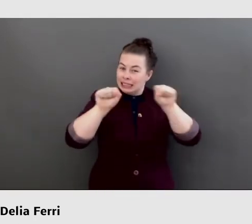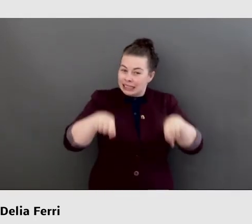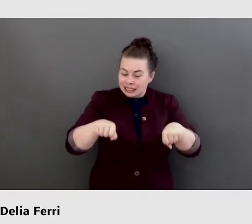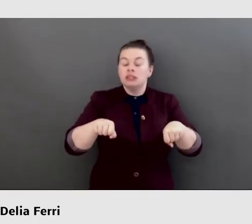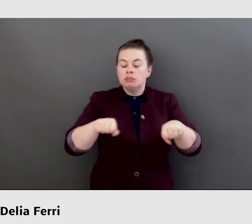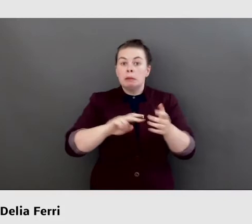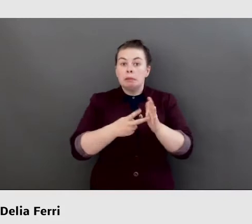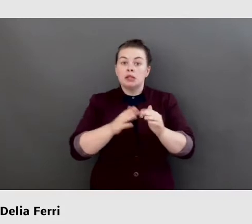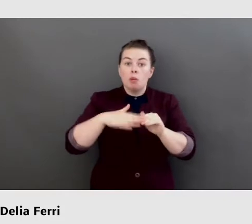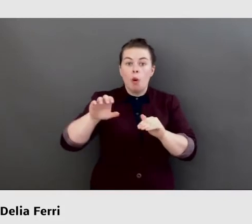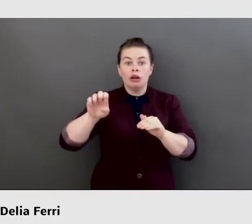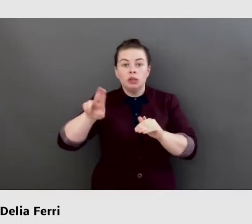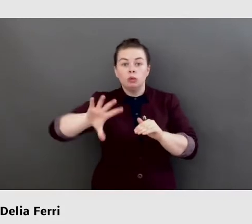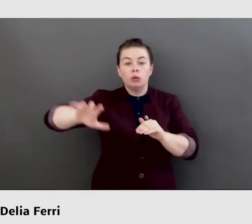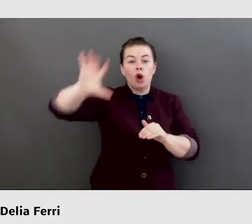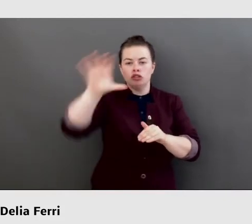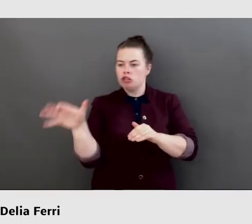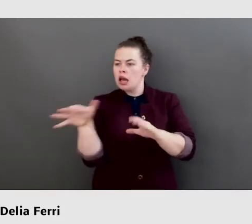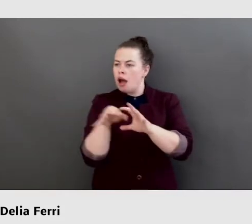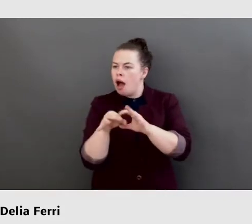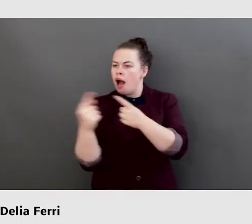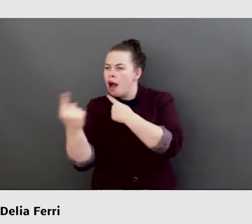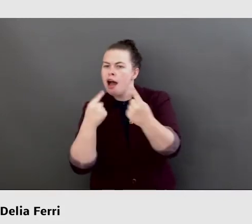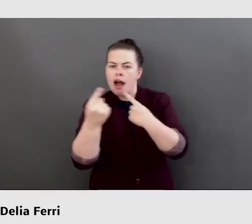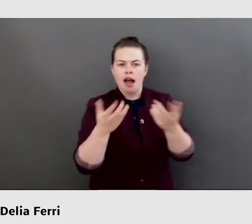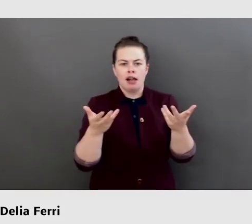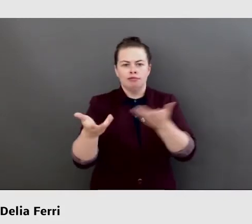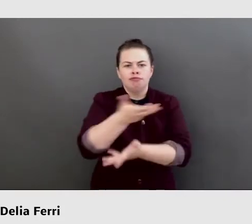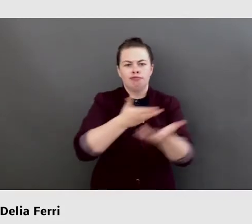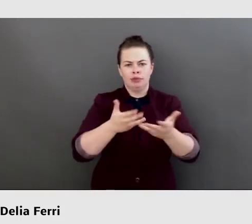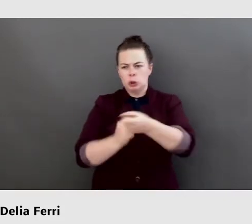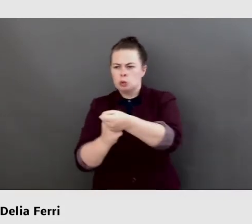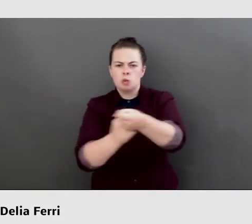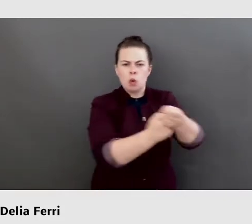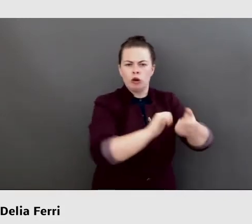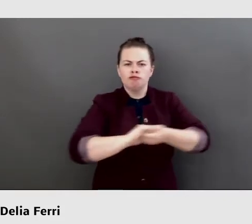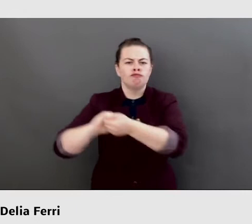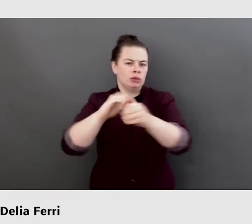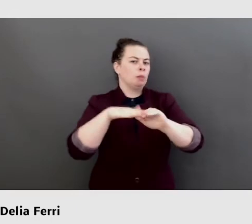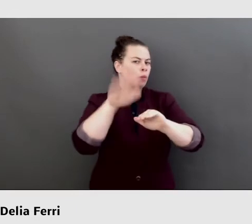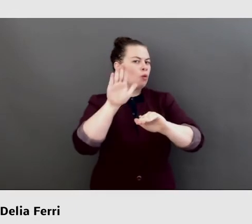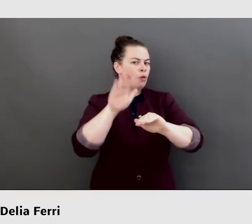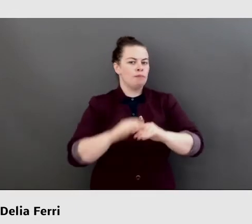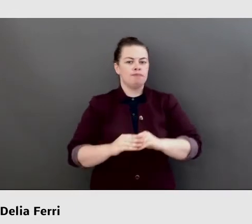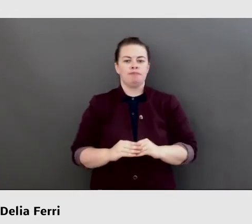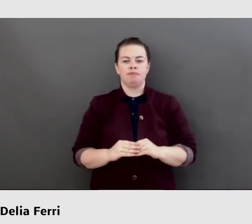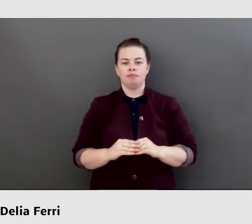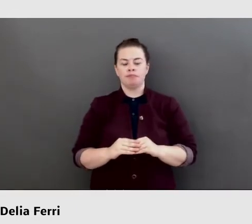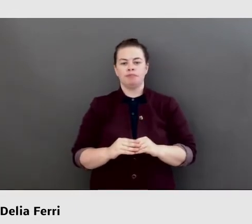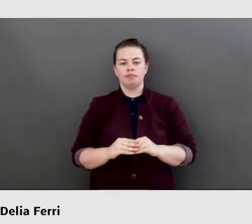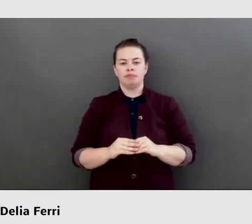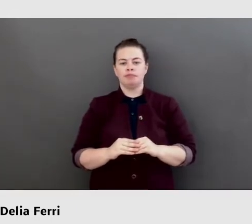and to support those member states that faced peak in the virus. The